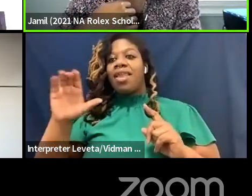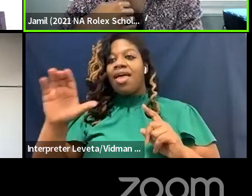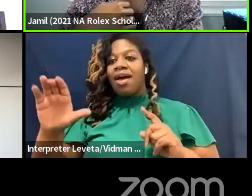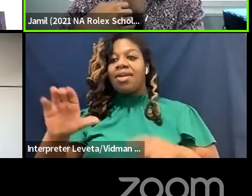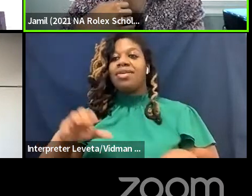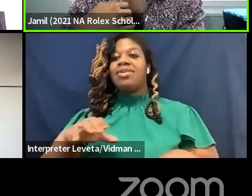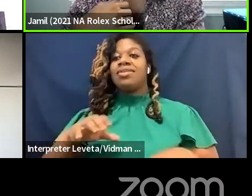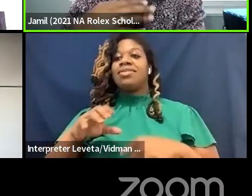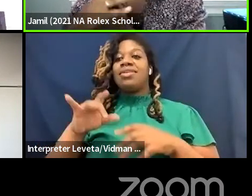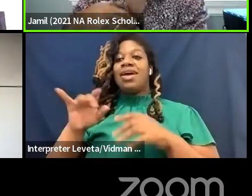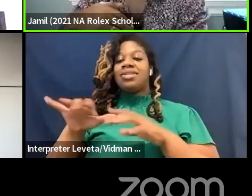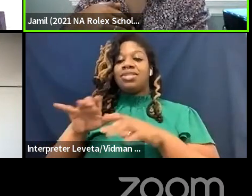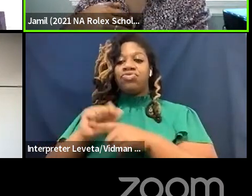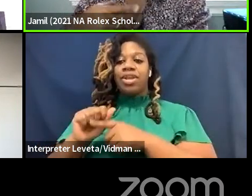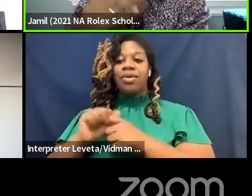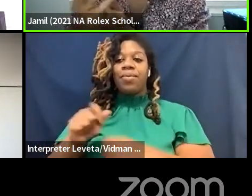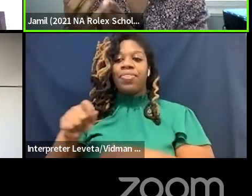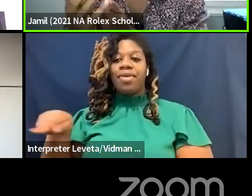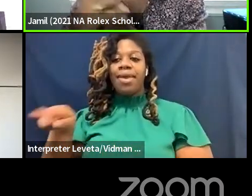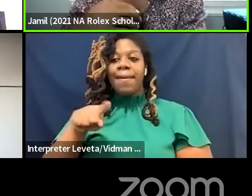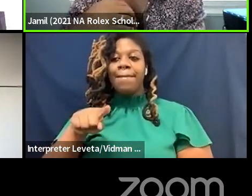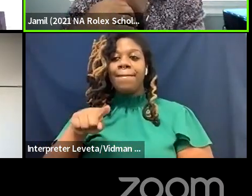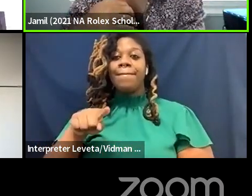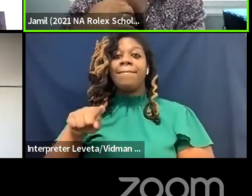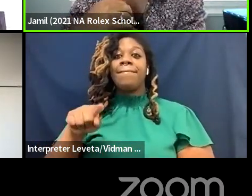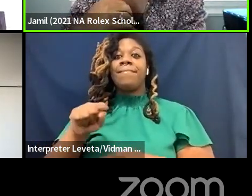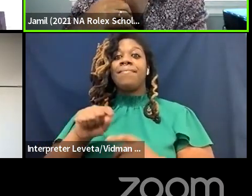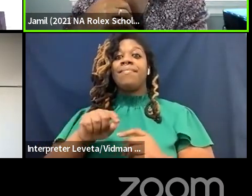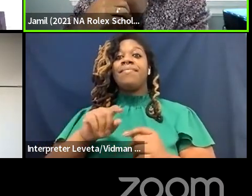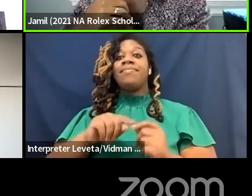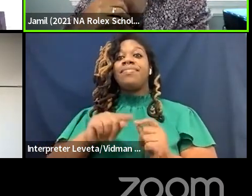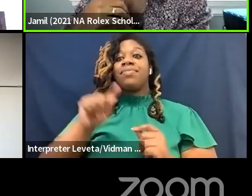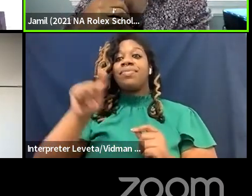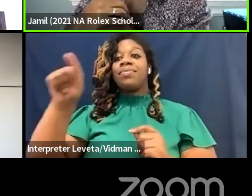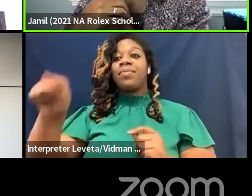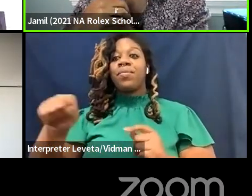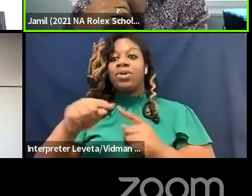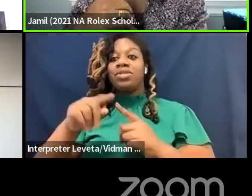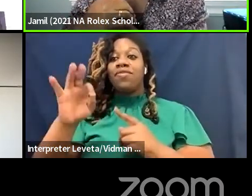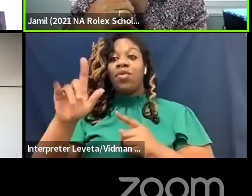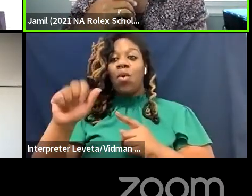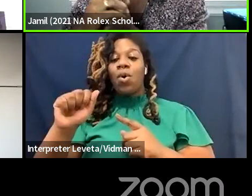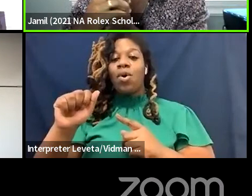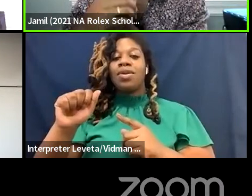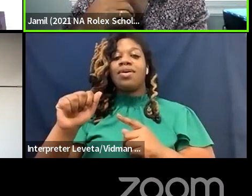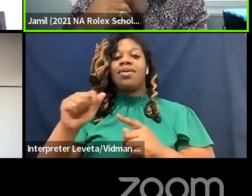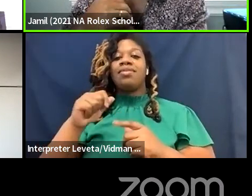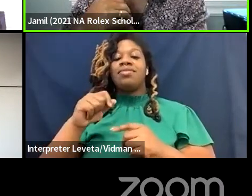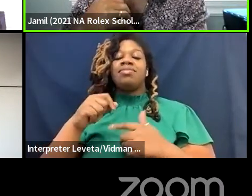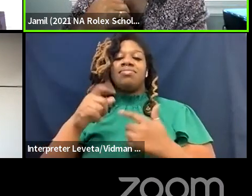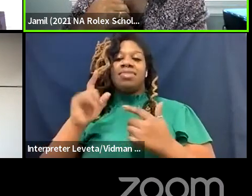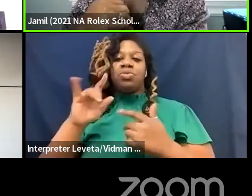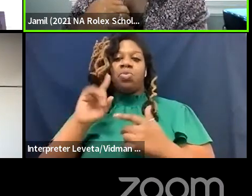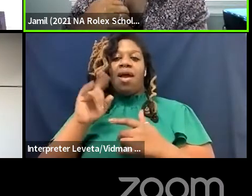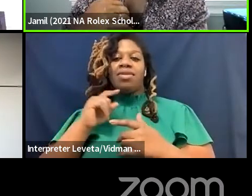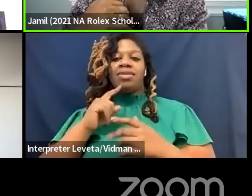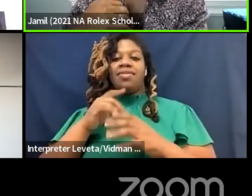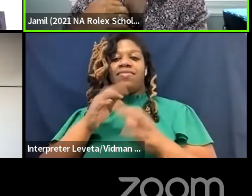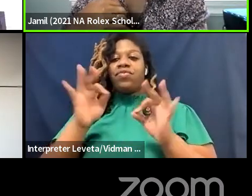with Dan, then down to Florida where I had that free diving experience that I talked about and some underwater photography